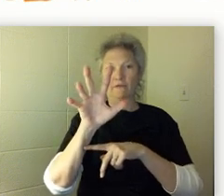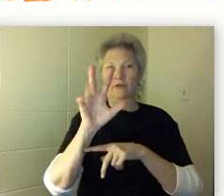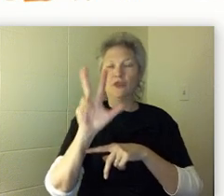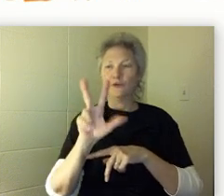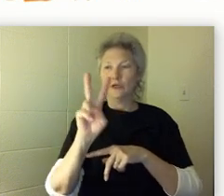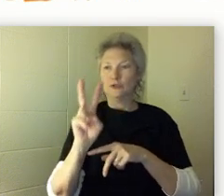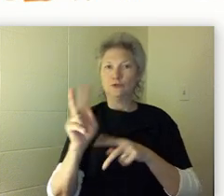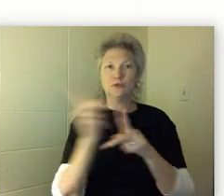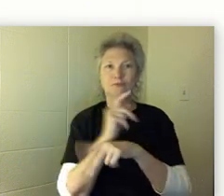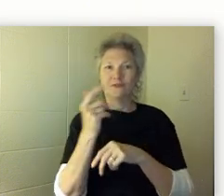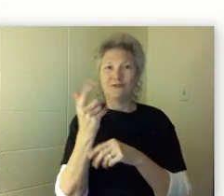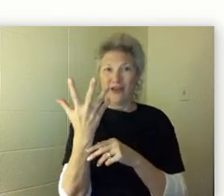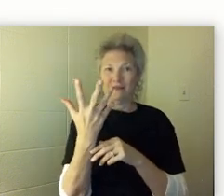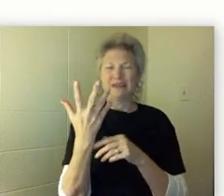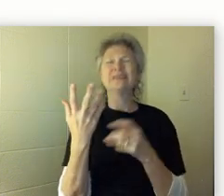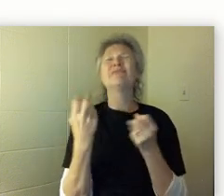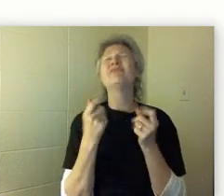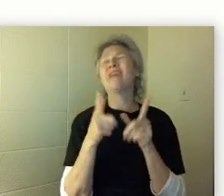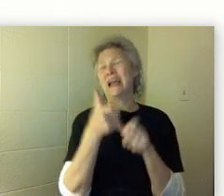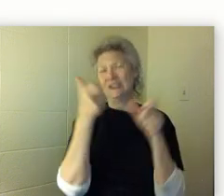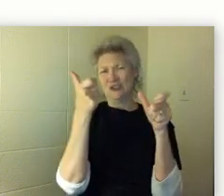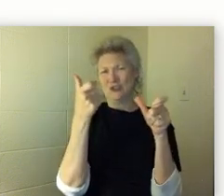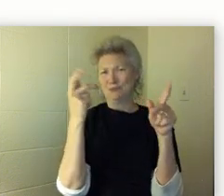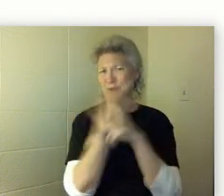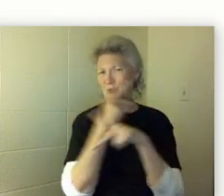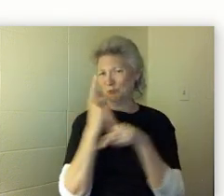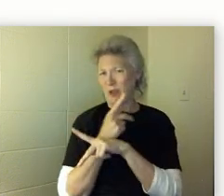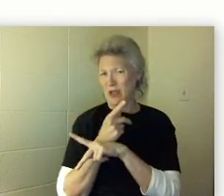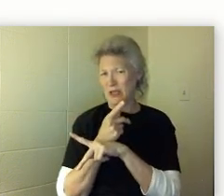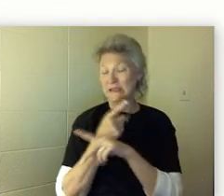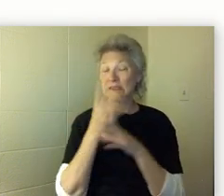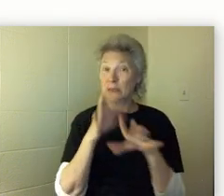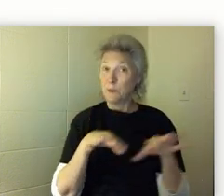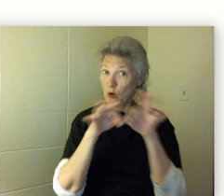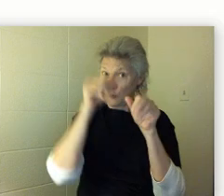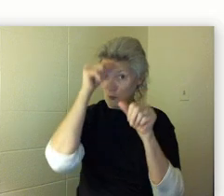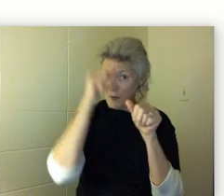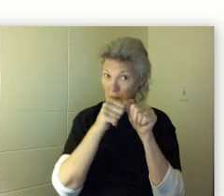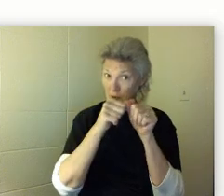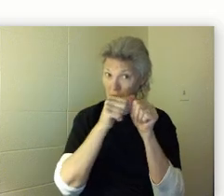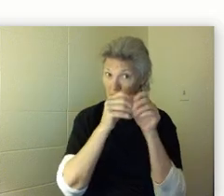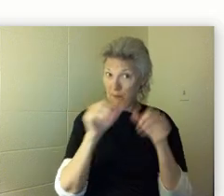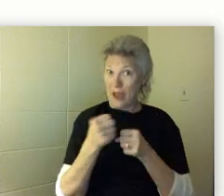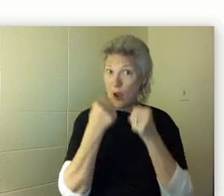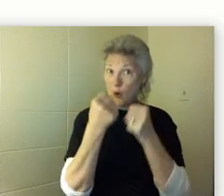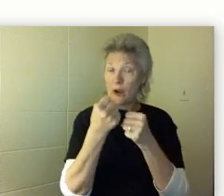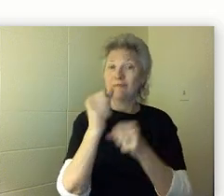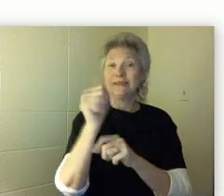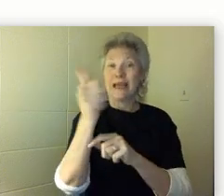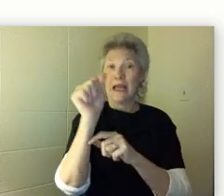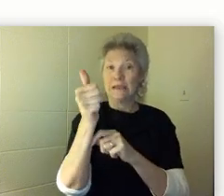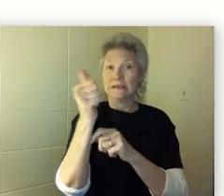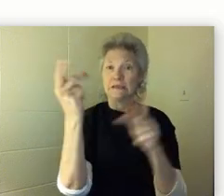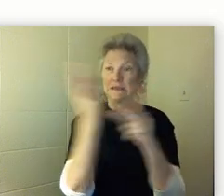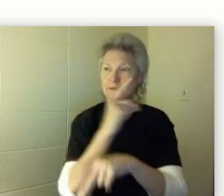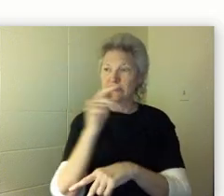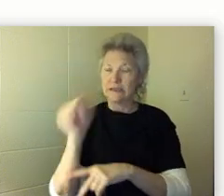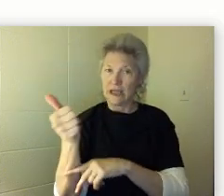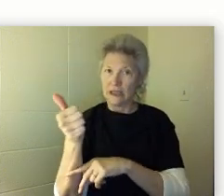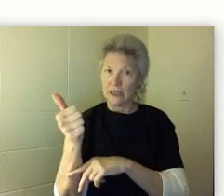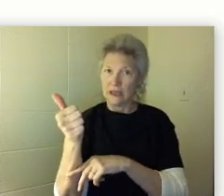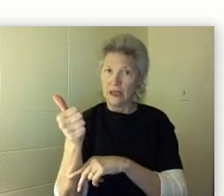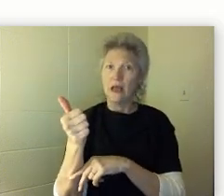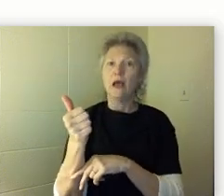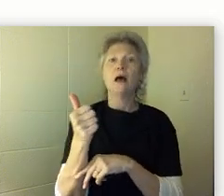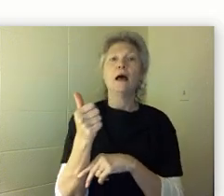much faster. It is important to remember the power of tens as well. When we multiply a number